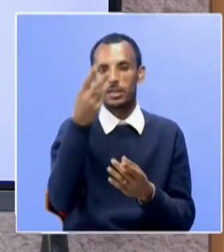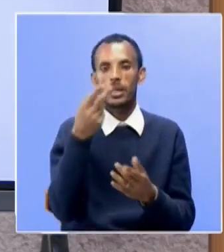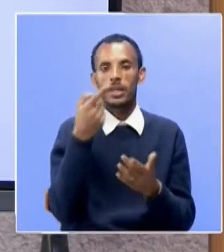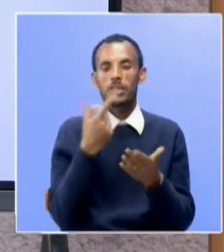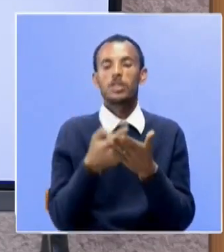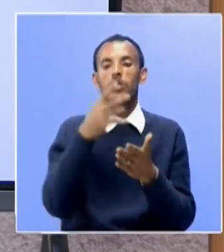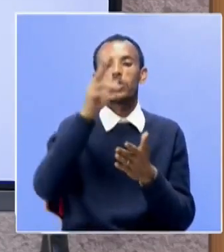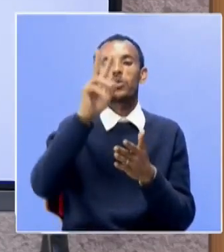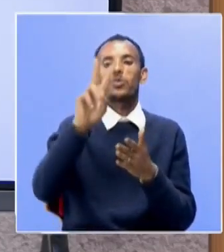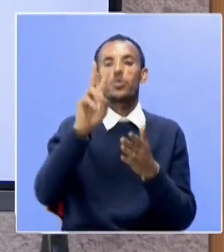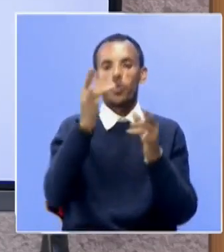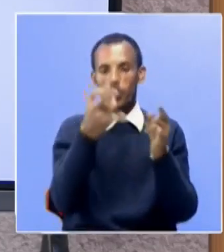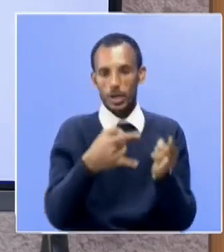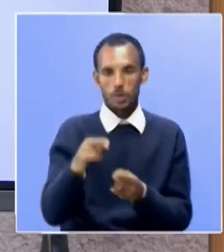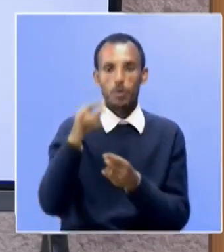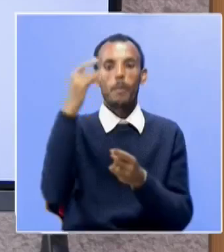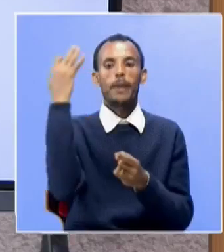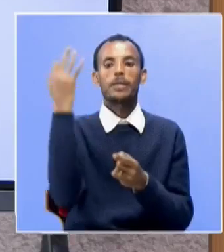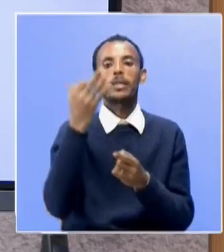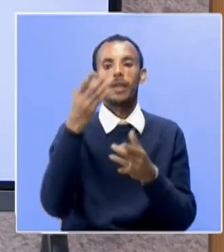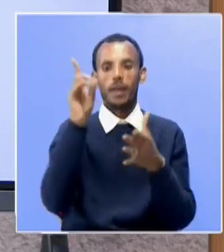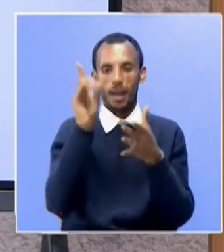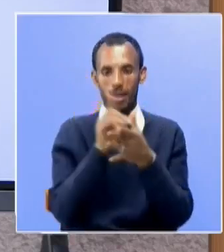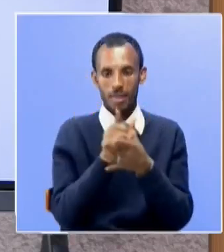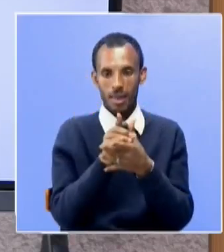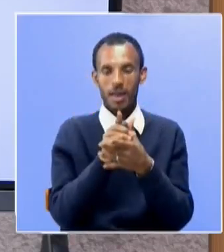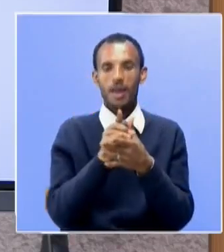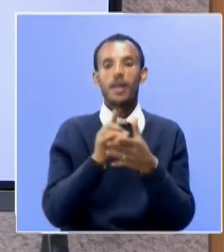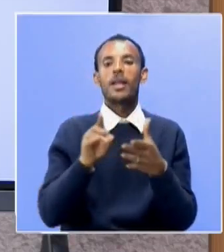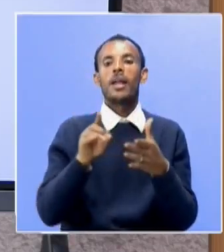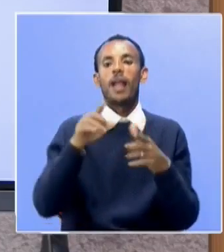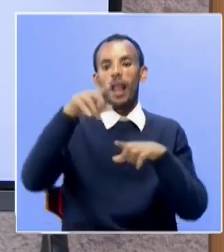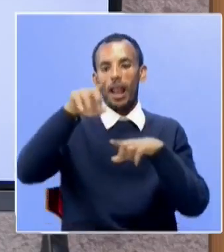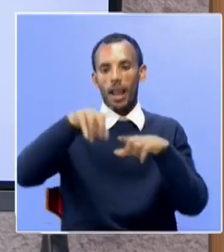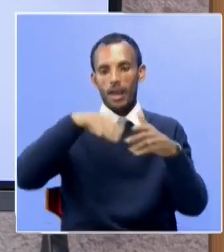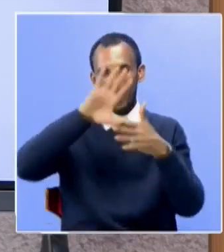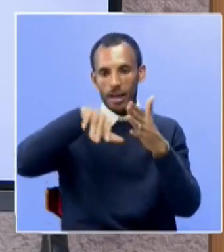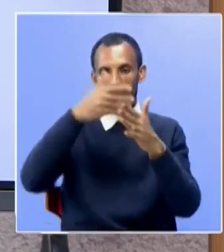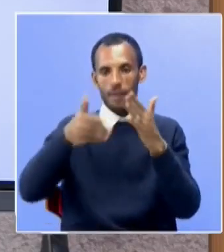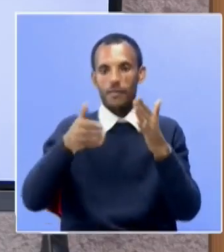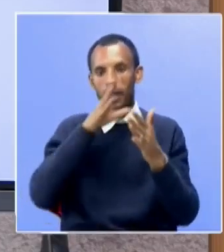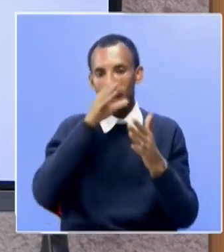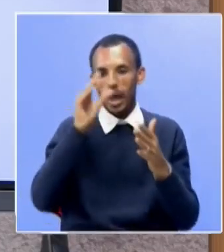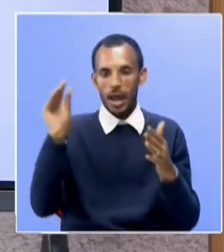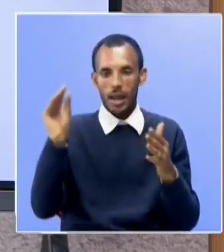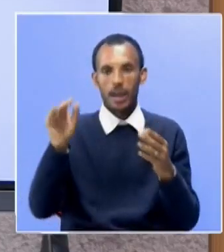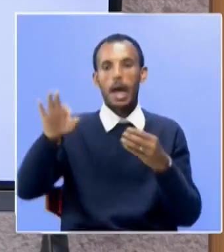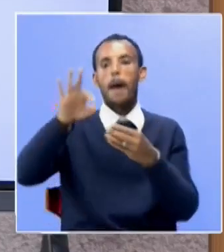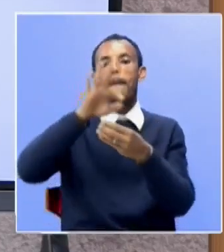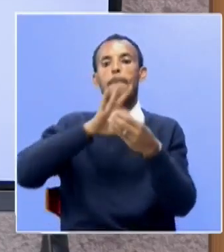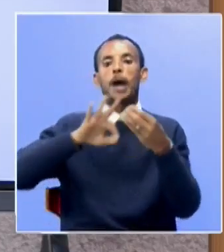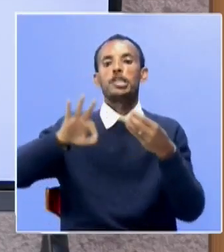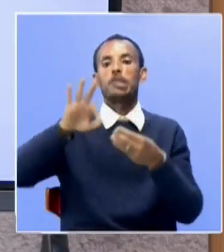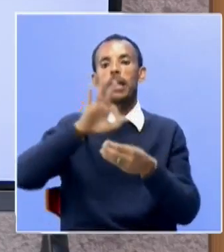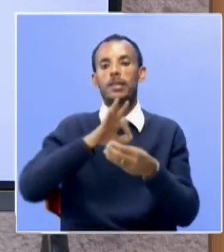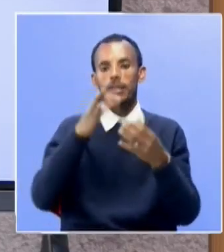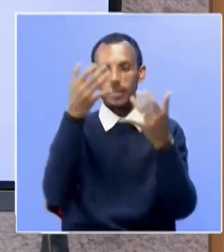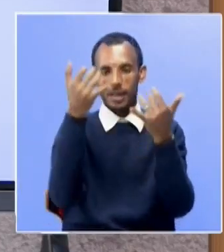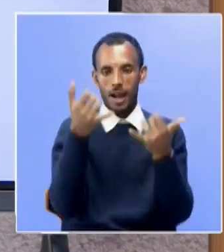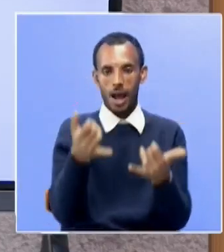ways of presenting data, line graph and pie charts. Okay, now